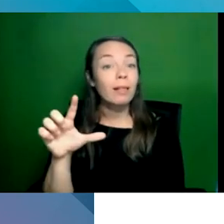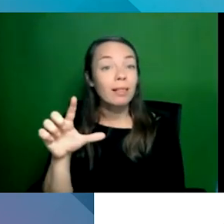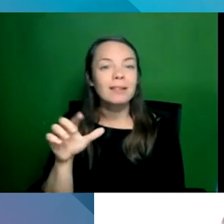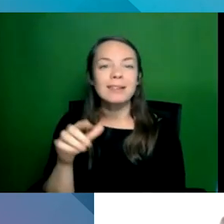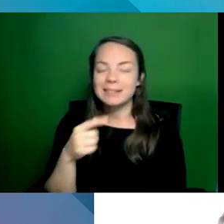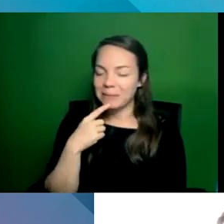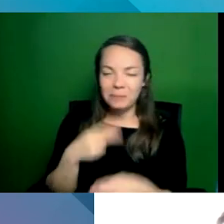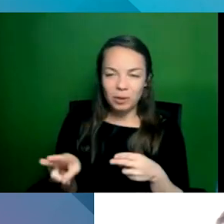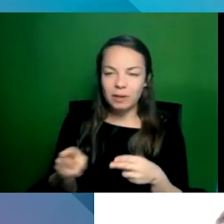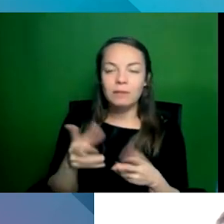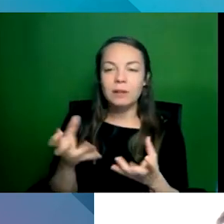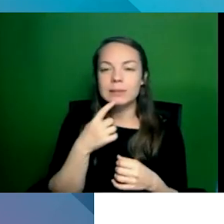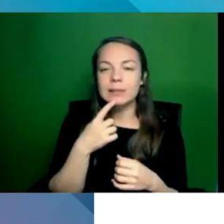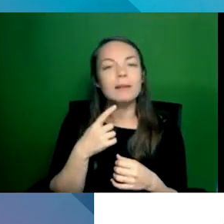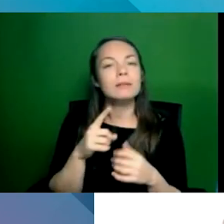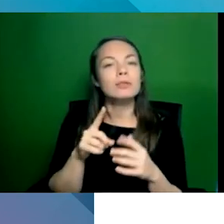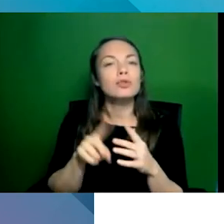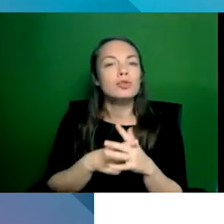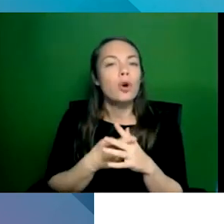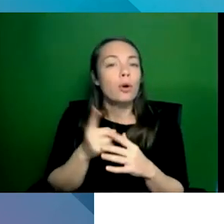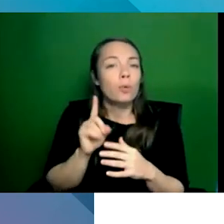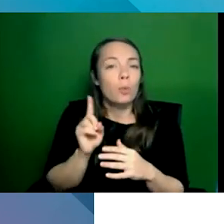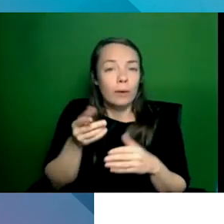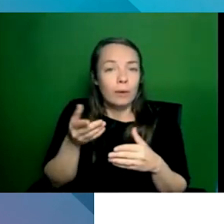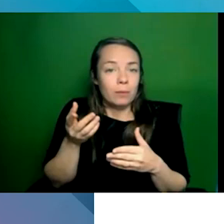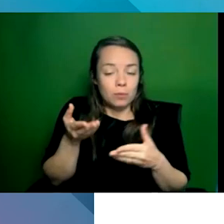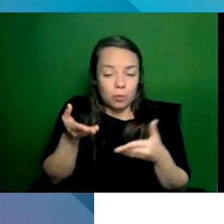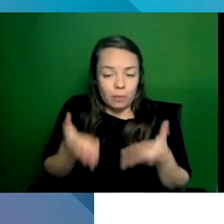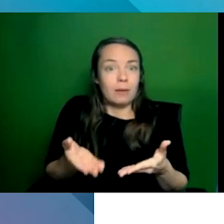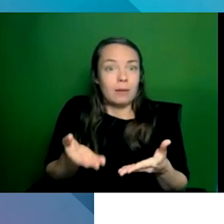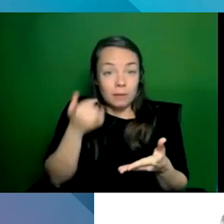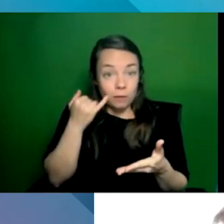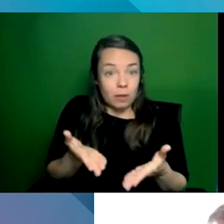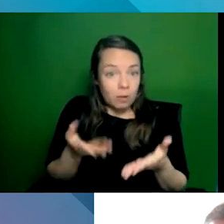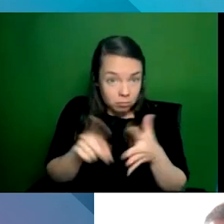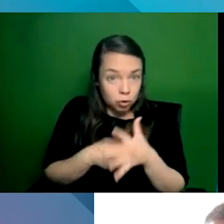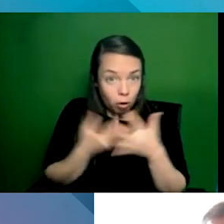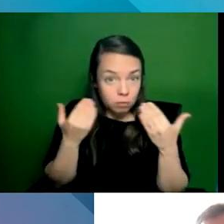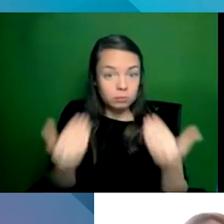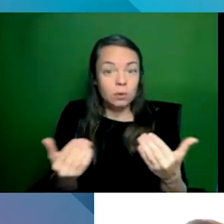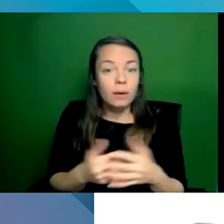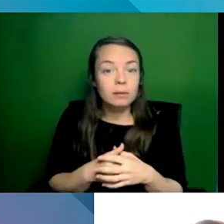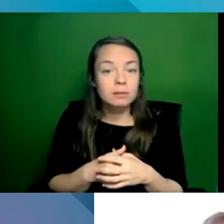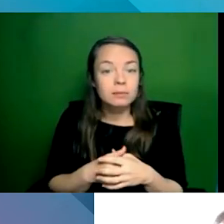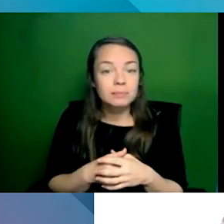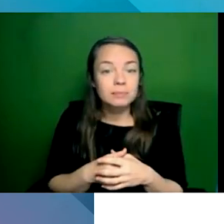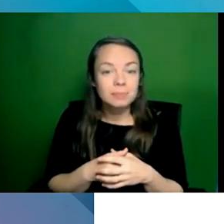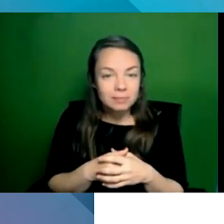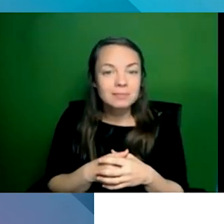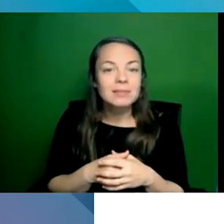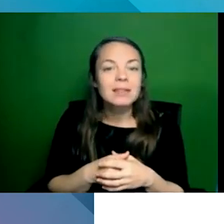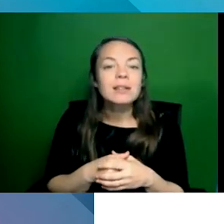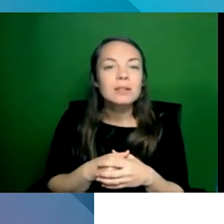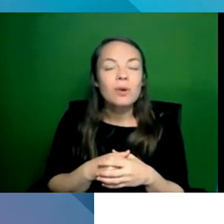just want to say, start where you're at. Take advantage of opportunities to engage. It's really... And I don't mean to be redundant